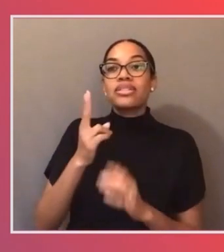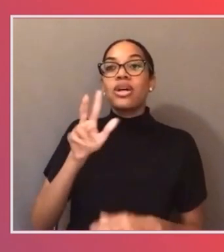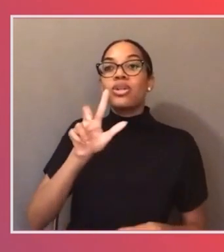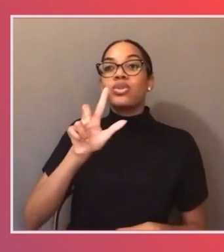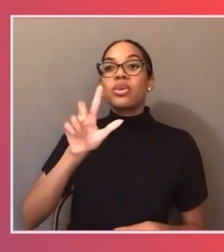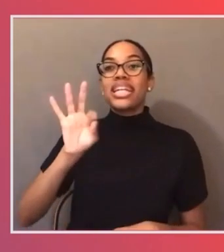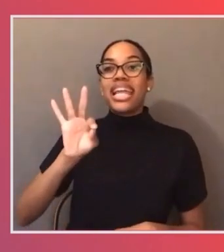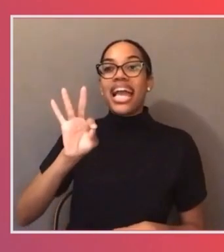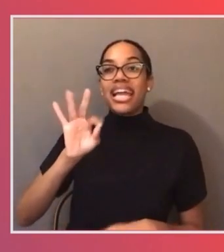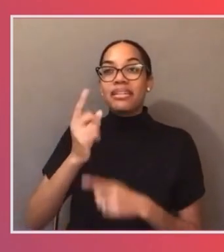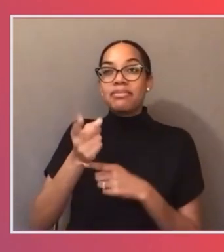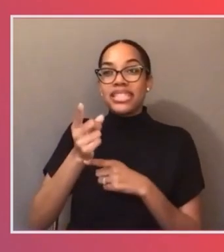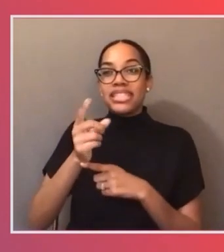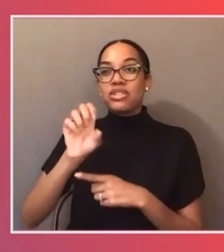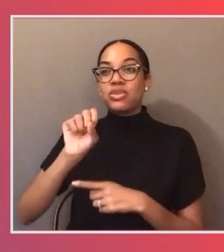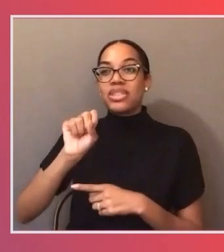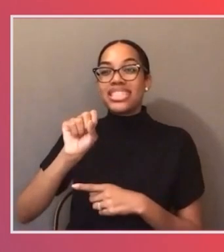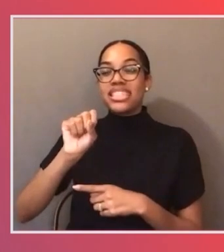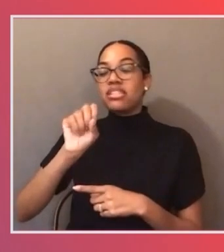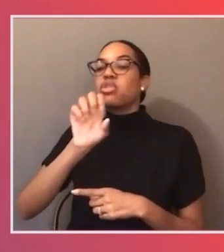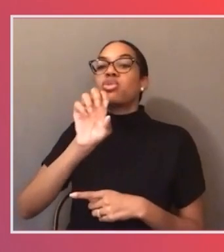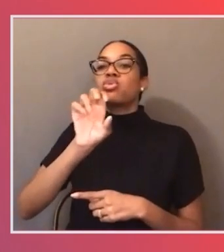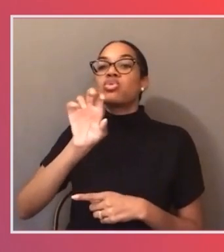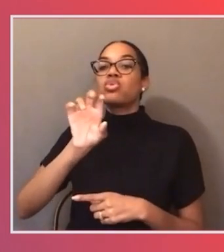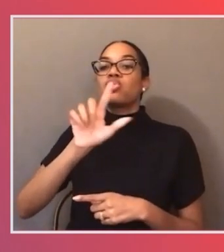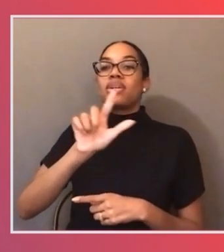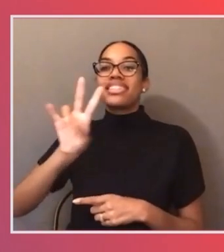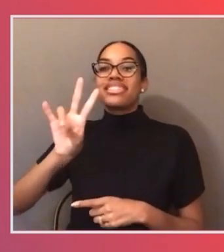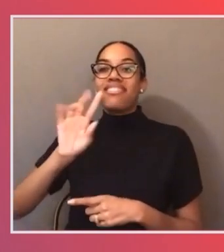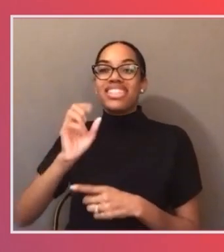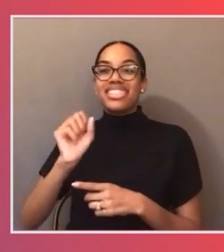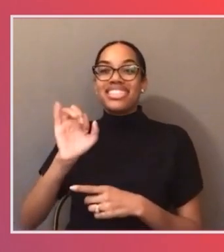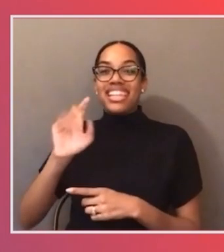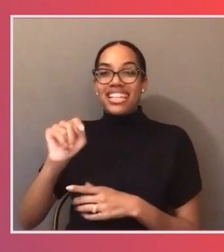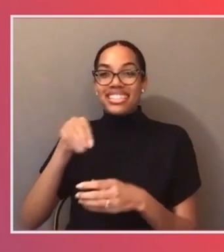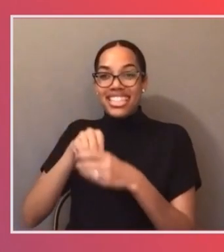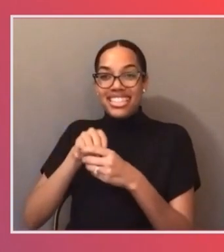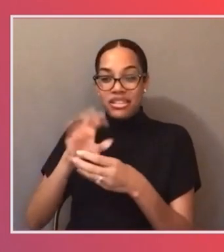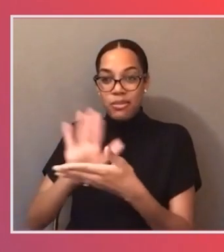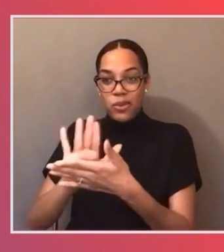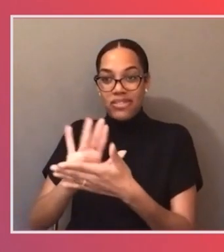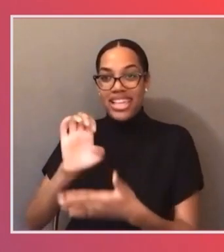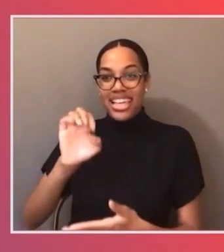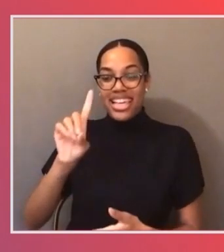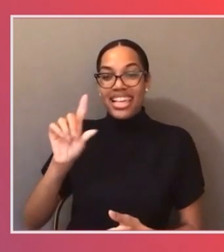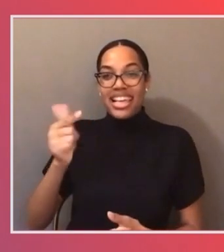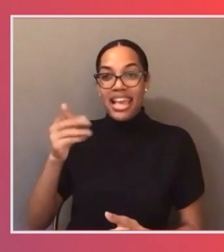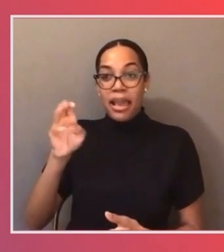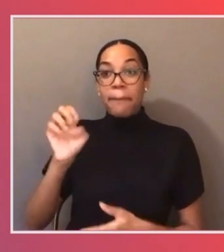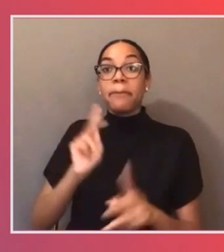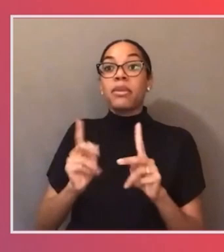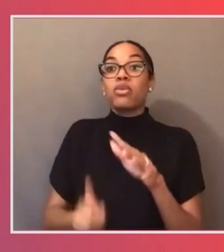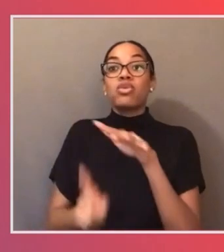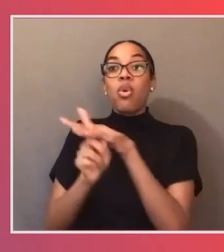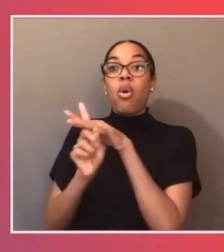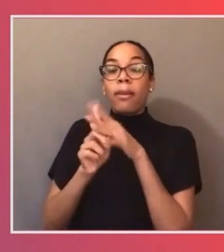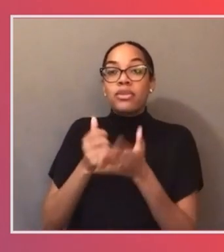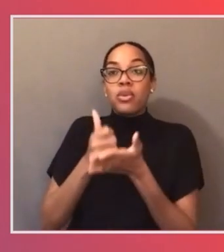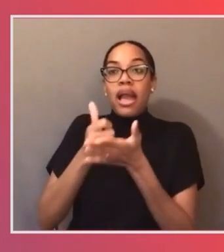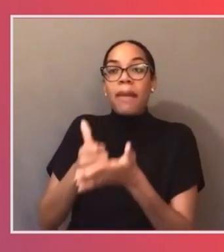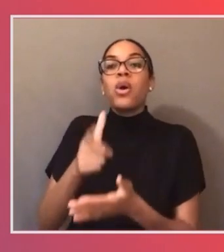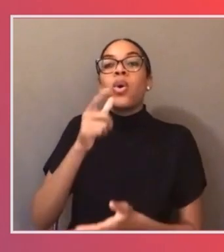struggling heroes. Who is positioned 13 from the left of frame? A,